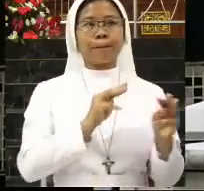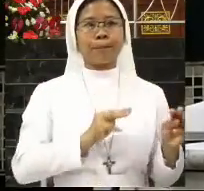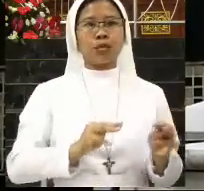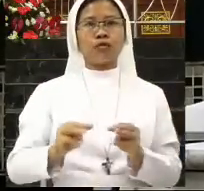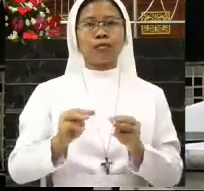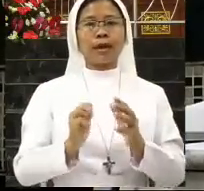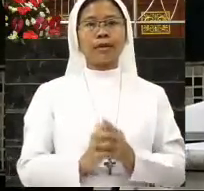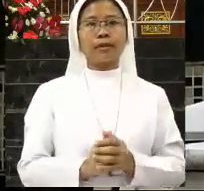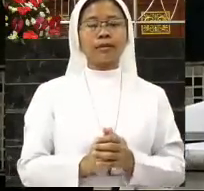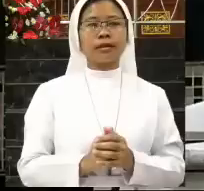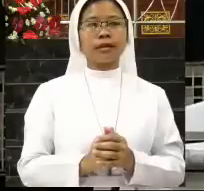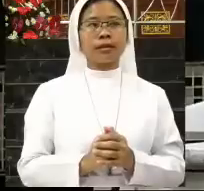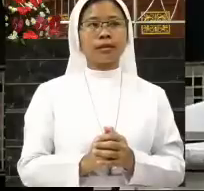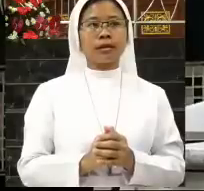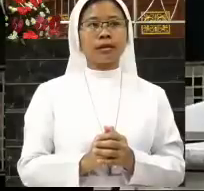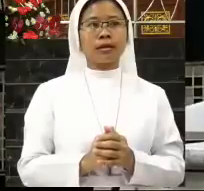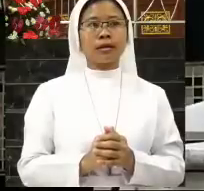Oremos,